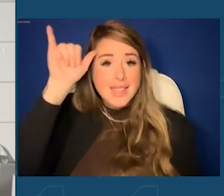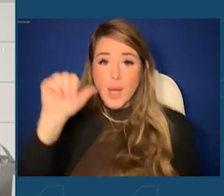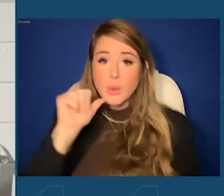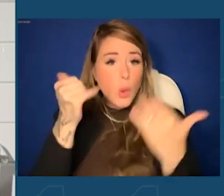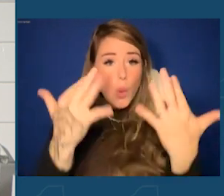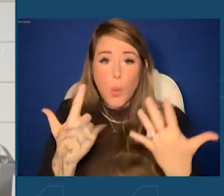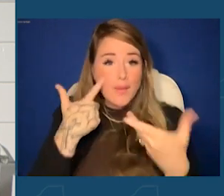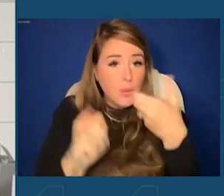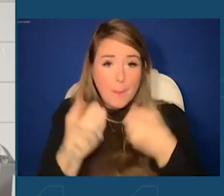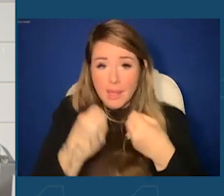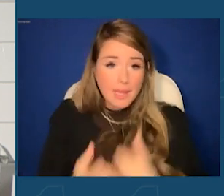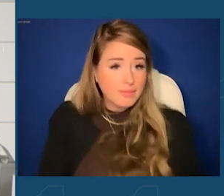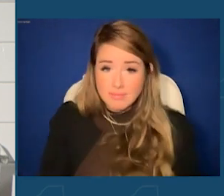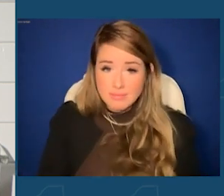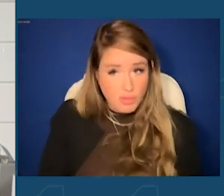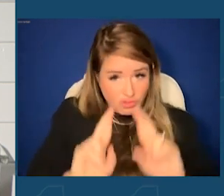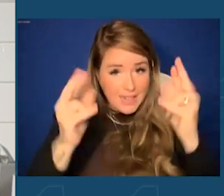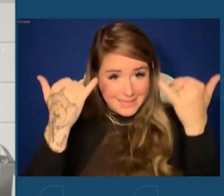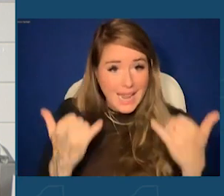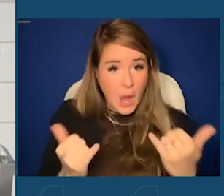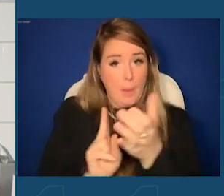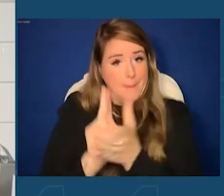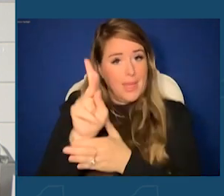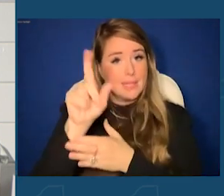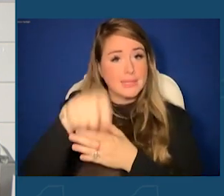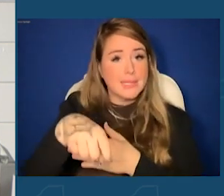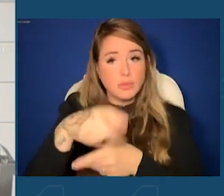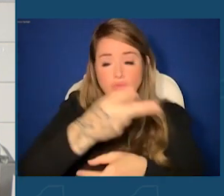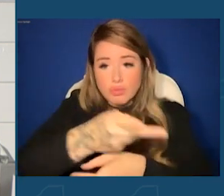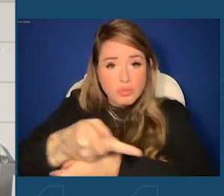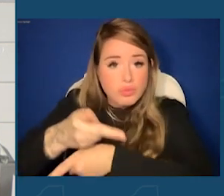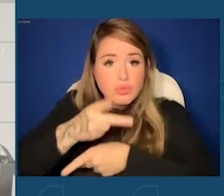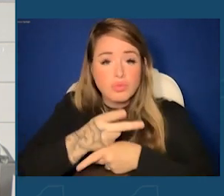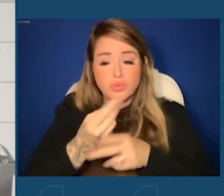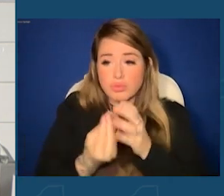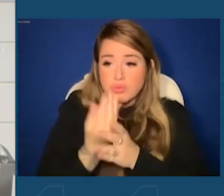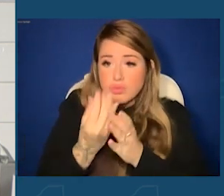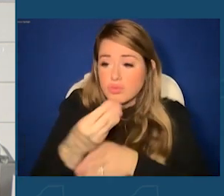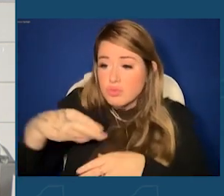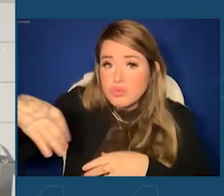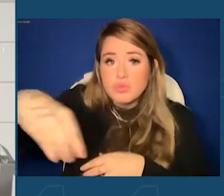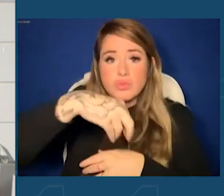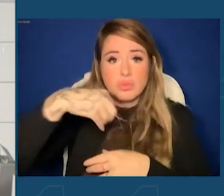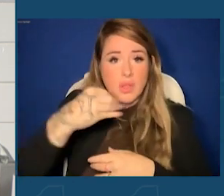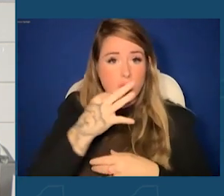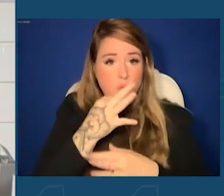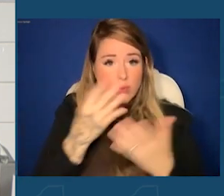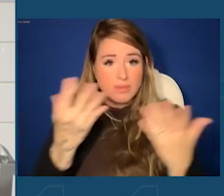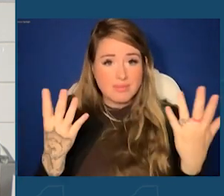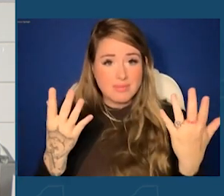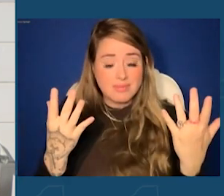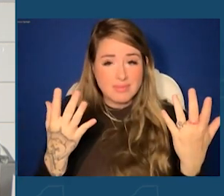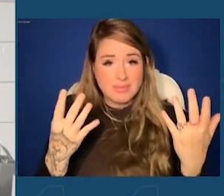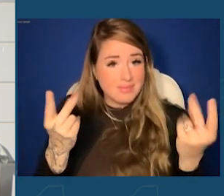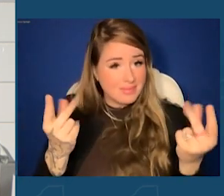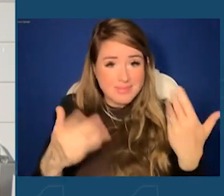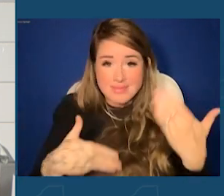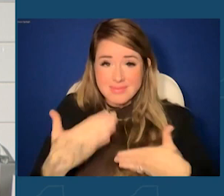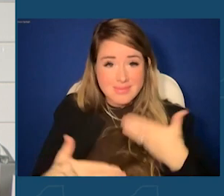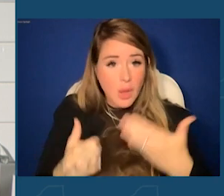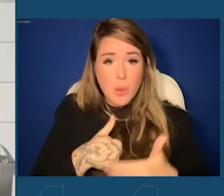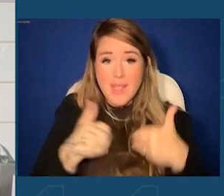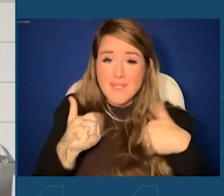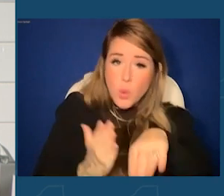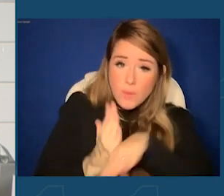milked. The plants need to be maintained and harvested in a few months, the crops. We have more than 5,000 food